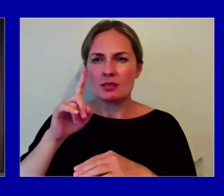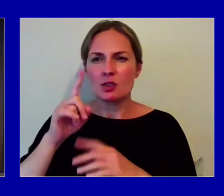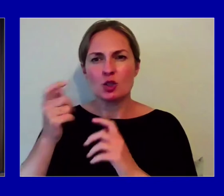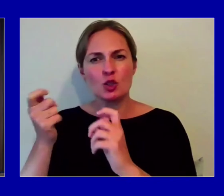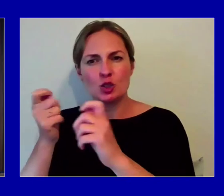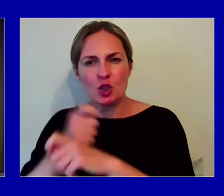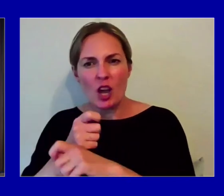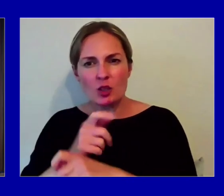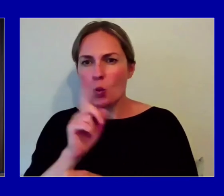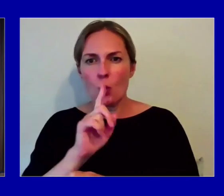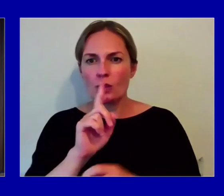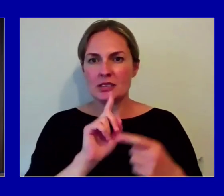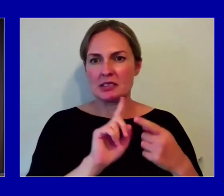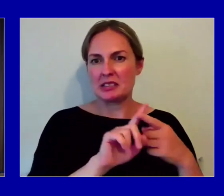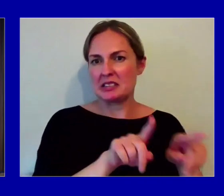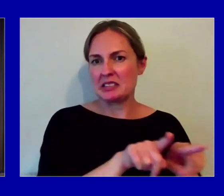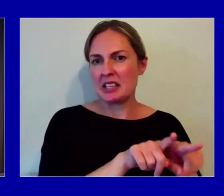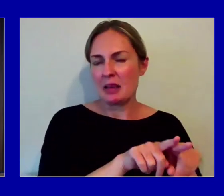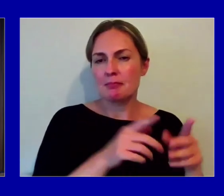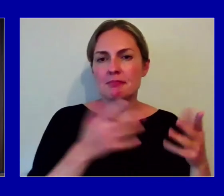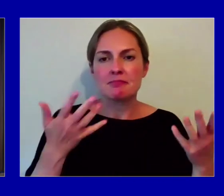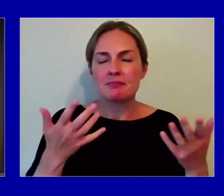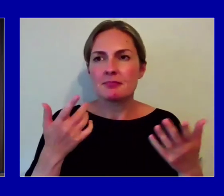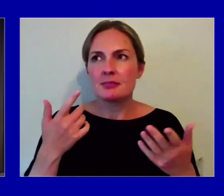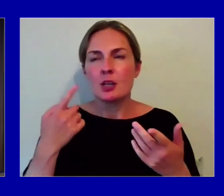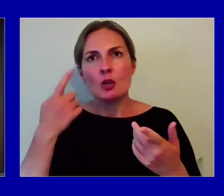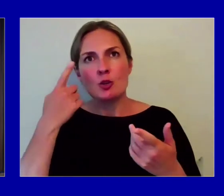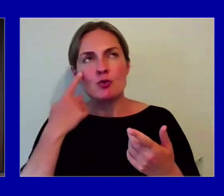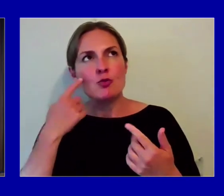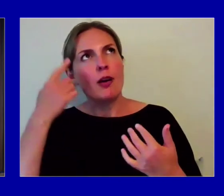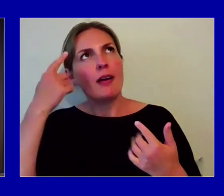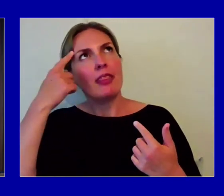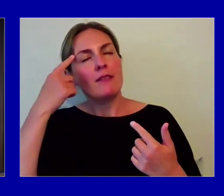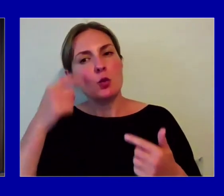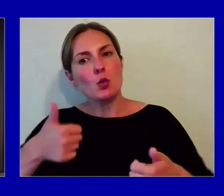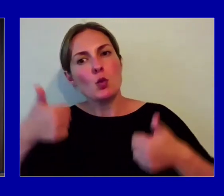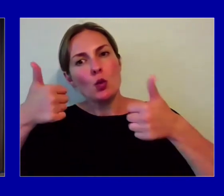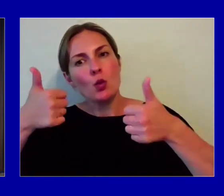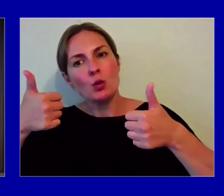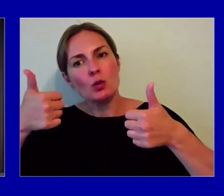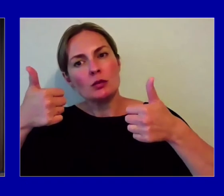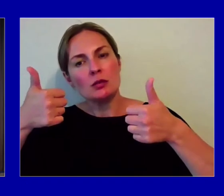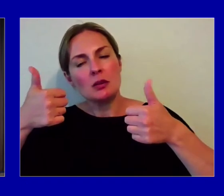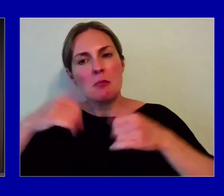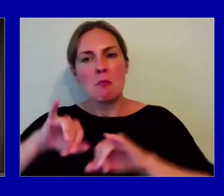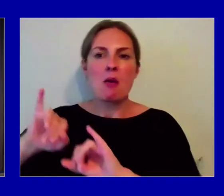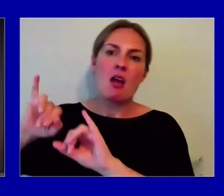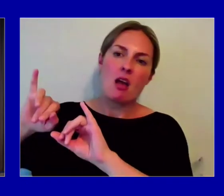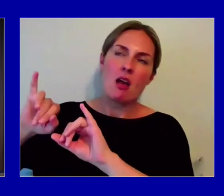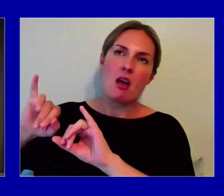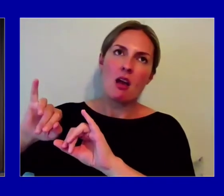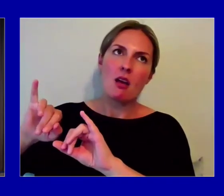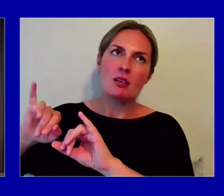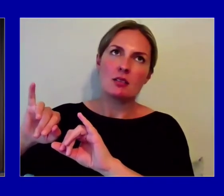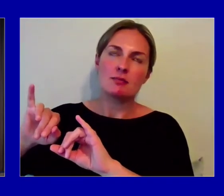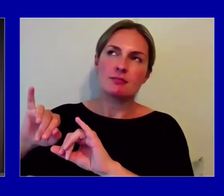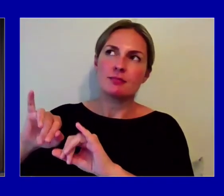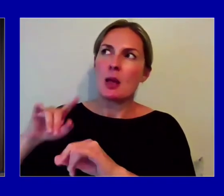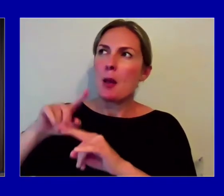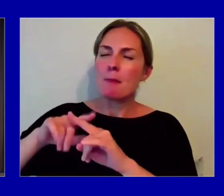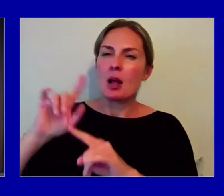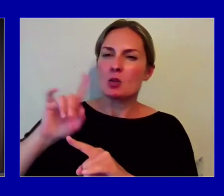good and the bad that's come out of that and the good and the bad that's going to come out of the black summer fires. that has already come out of the black summer fires.